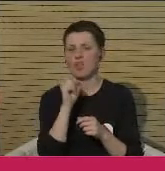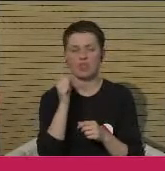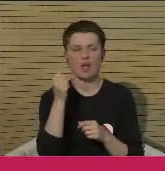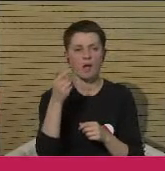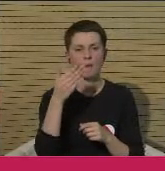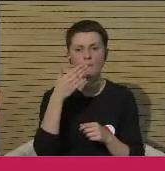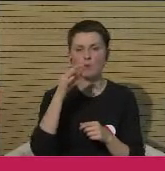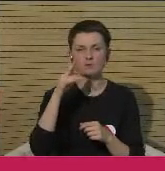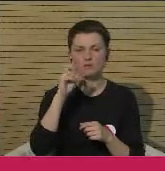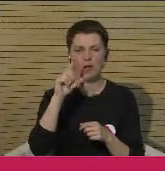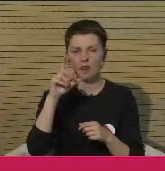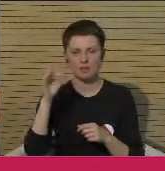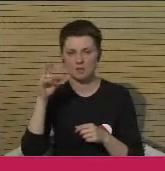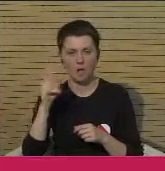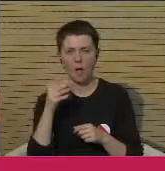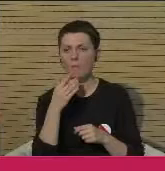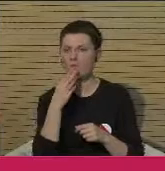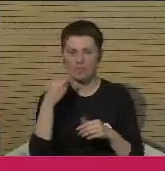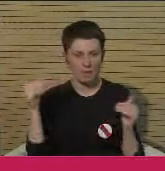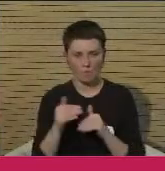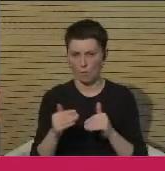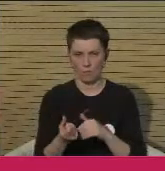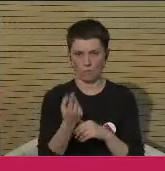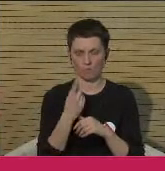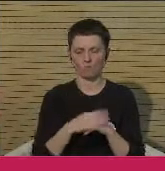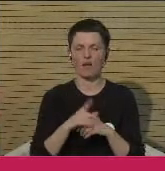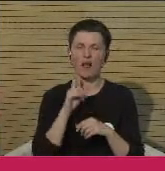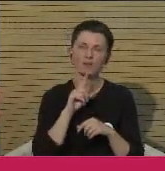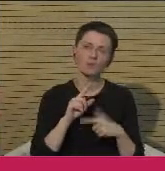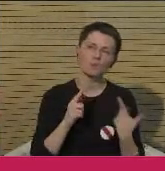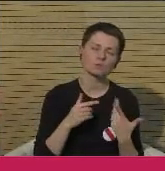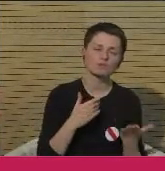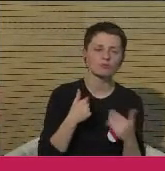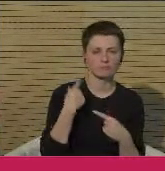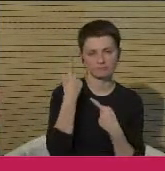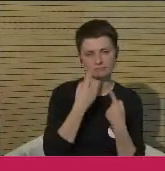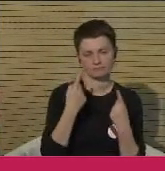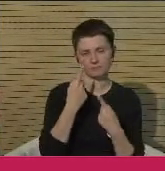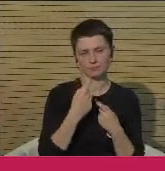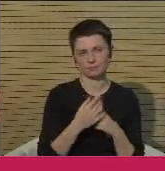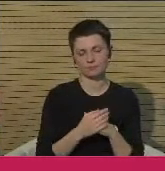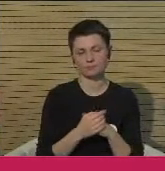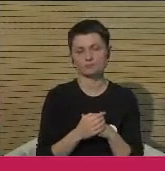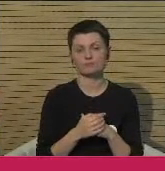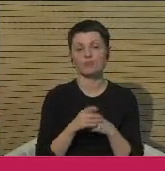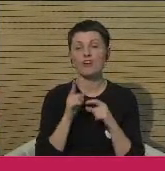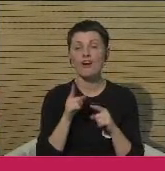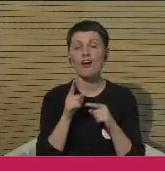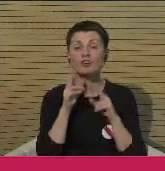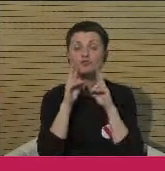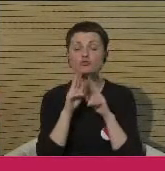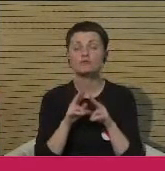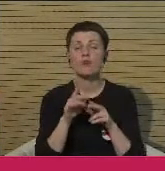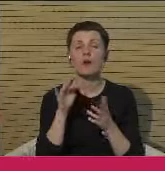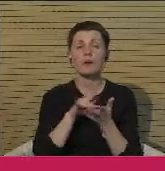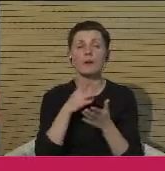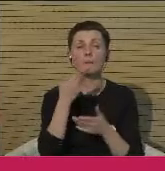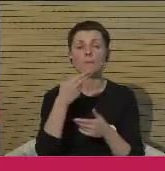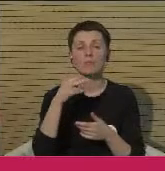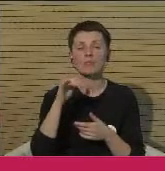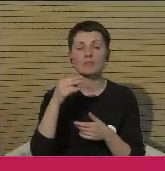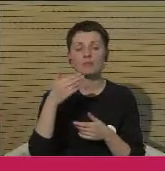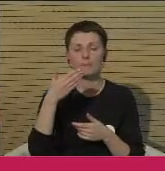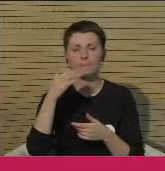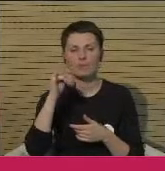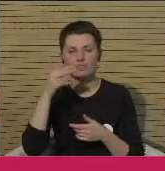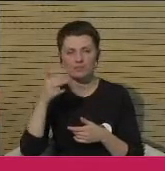Belarusian or no other language. On the other hand, I tend to think that in this